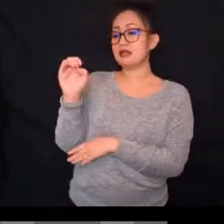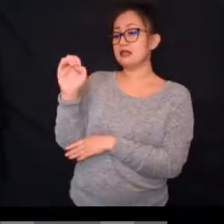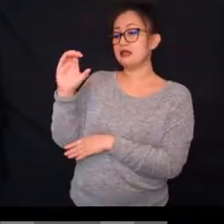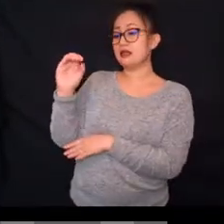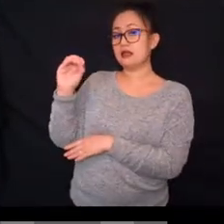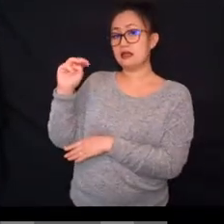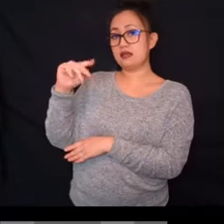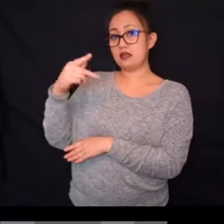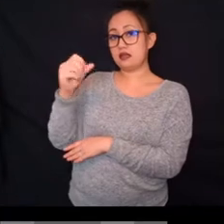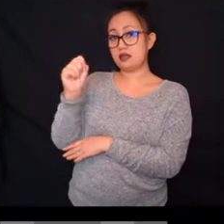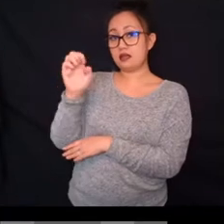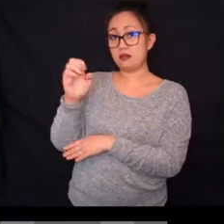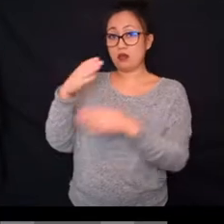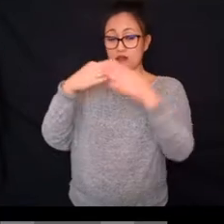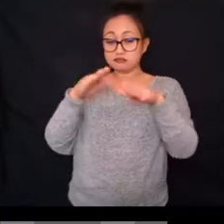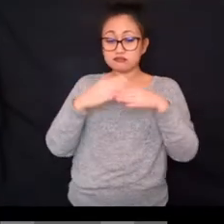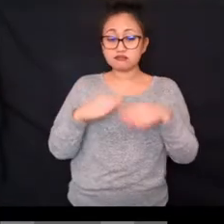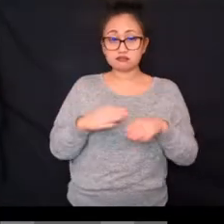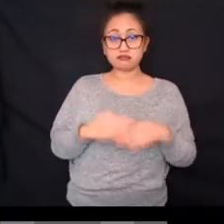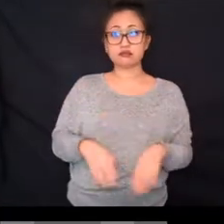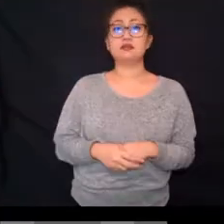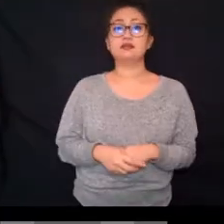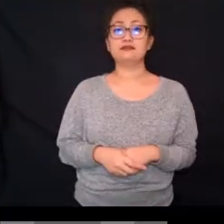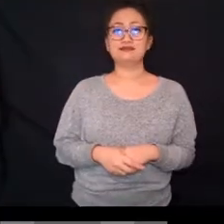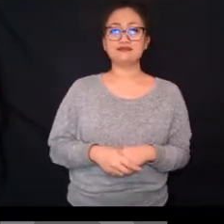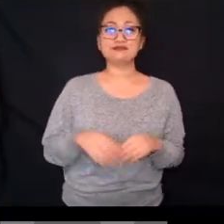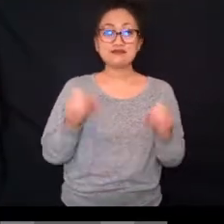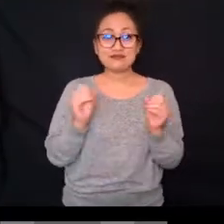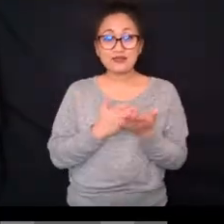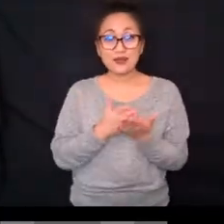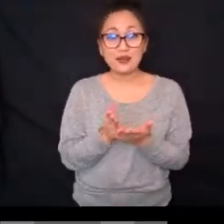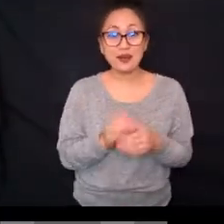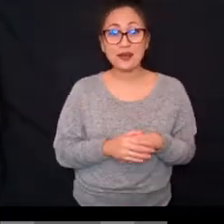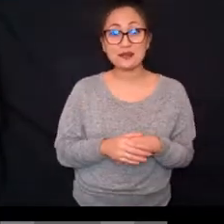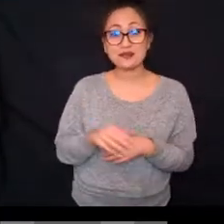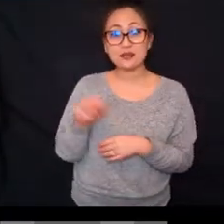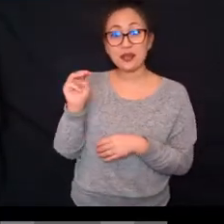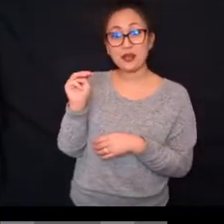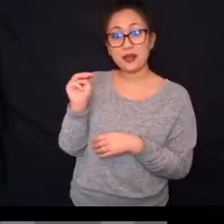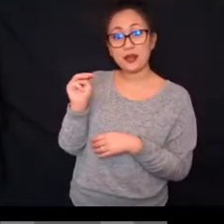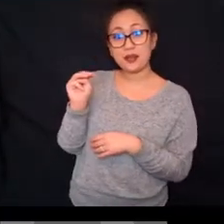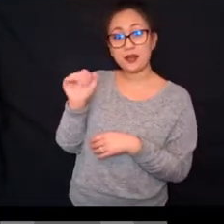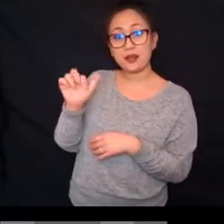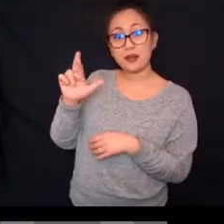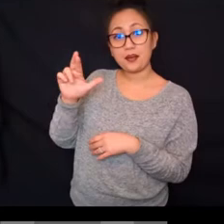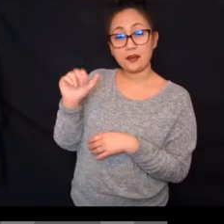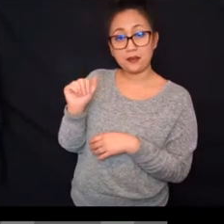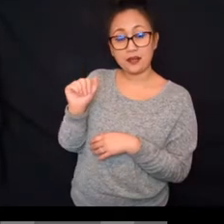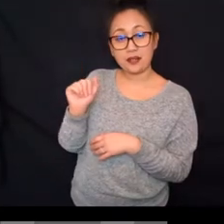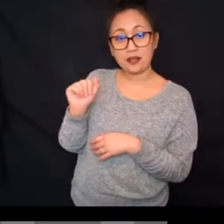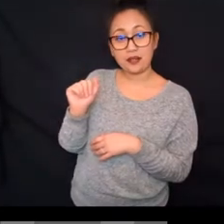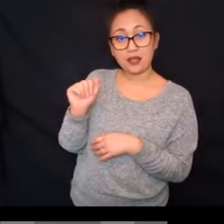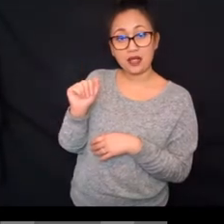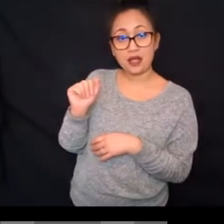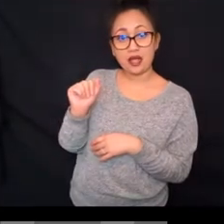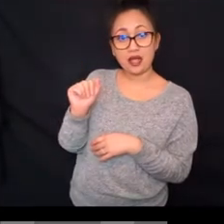decompose, break it on down, All right, Mira with words. I